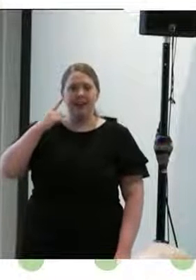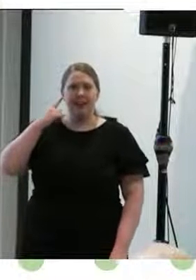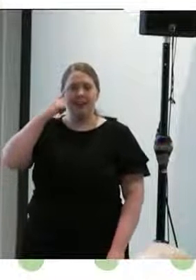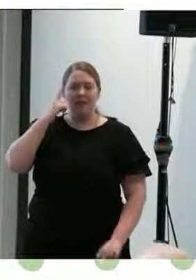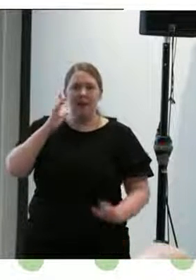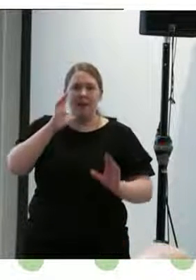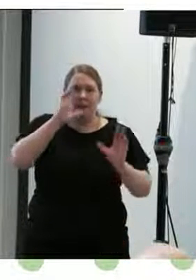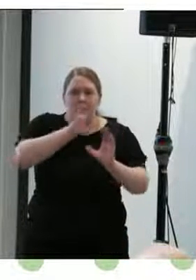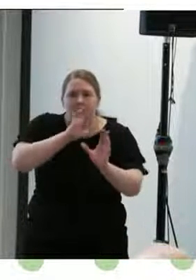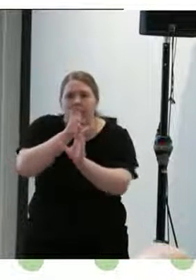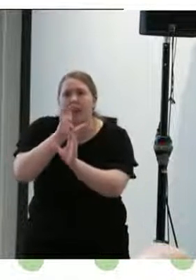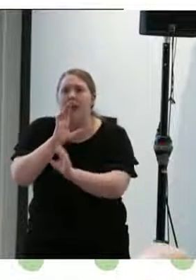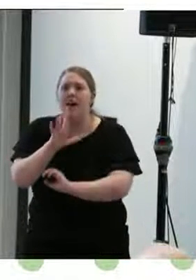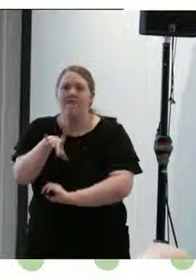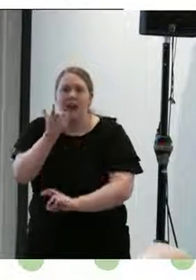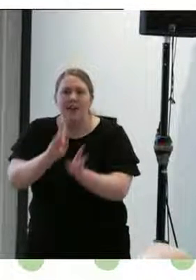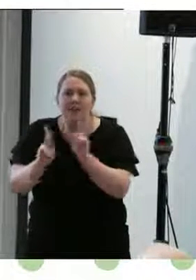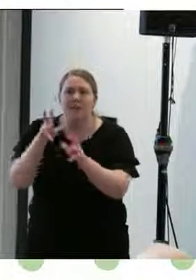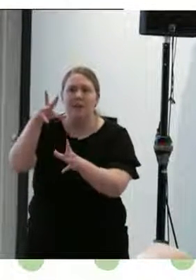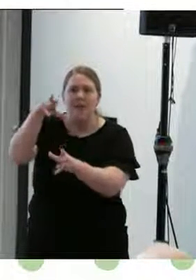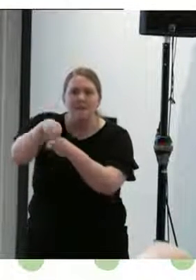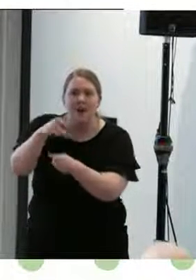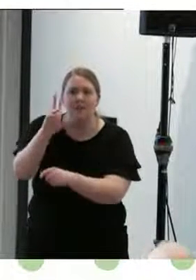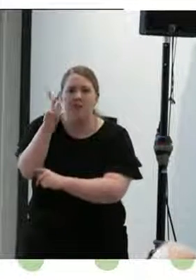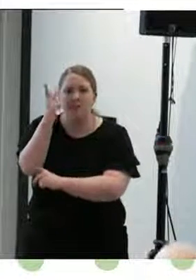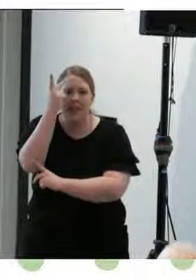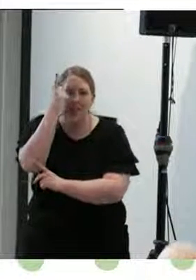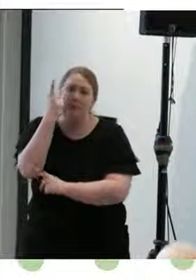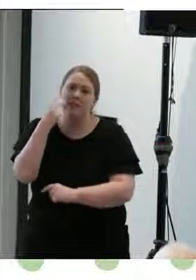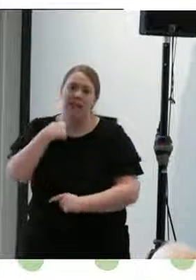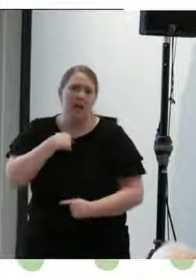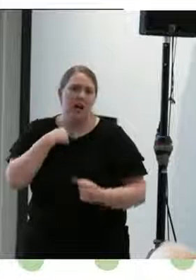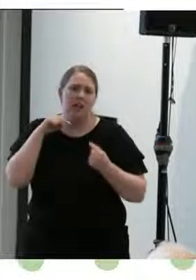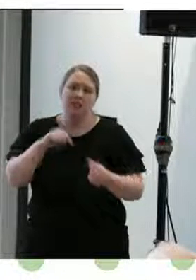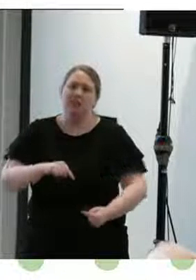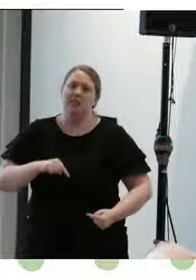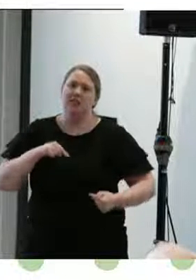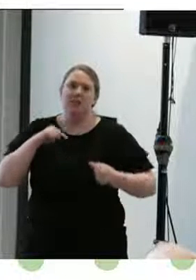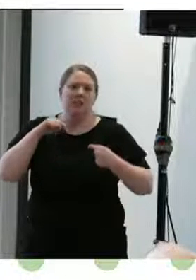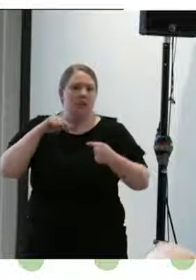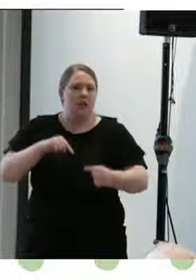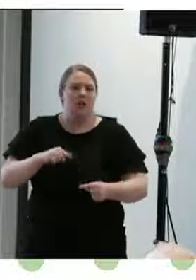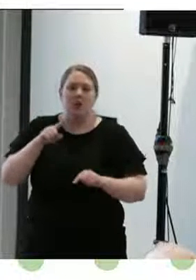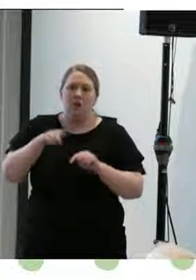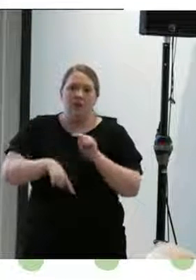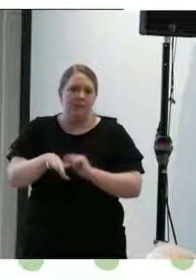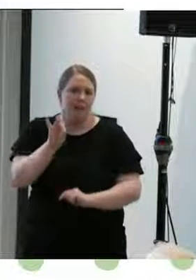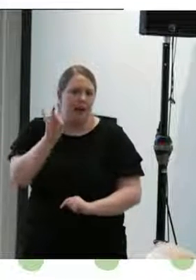where people were engaging in politics, and I had a very hard time finding them. And